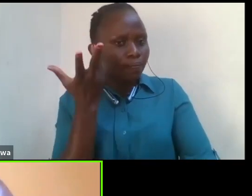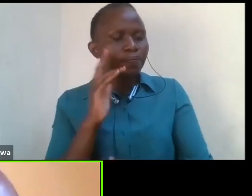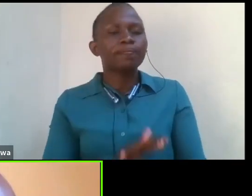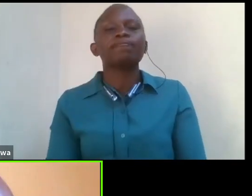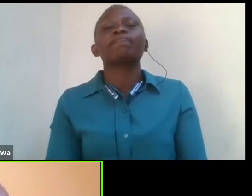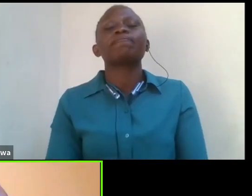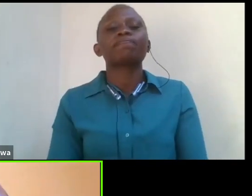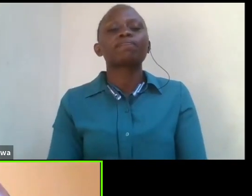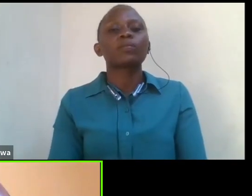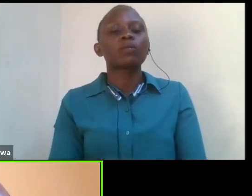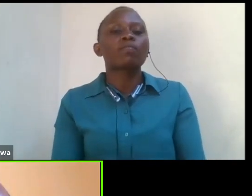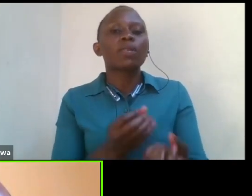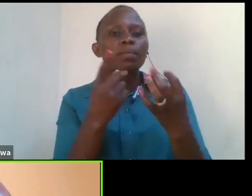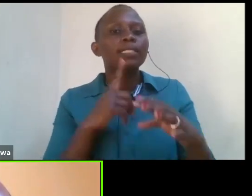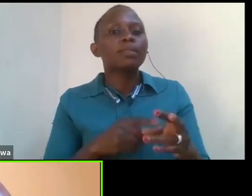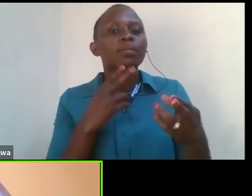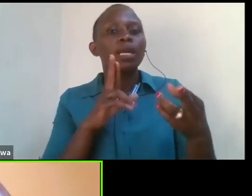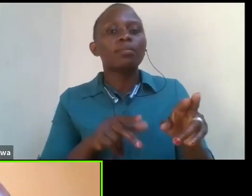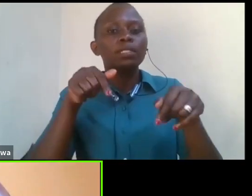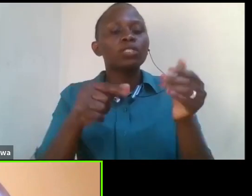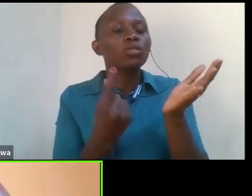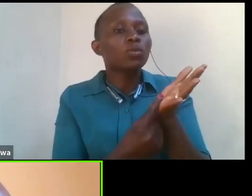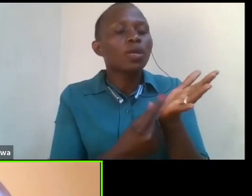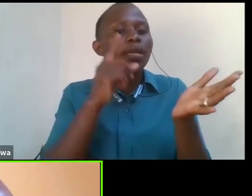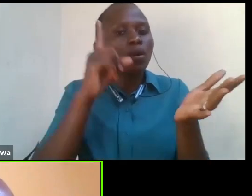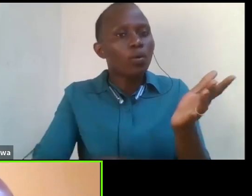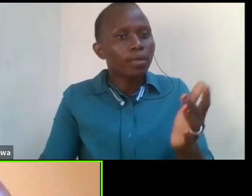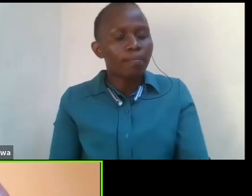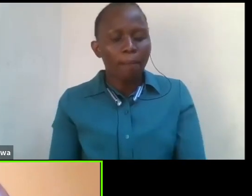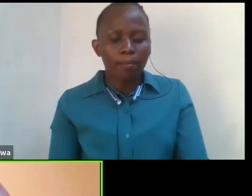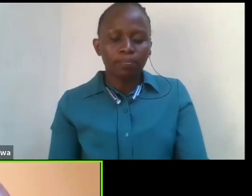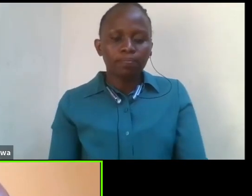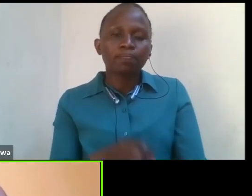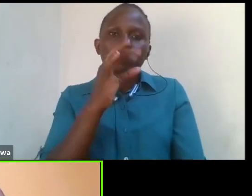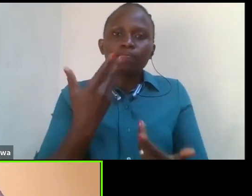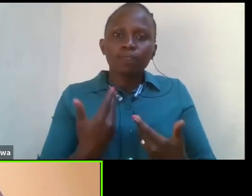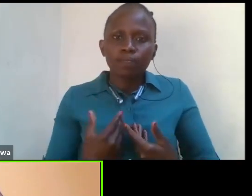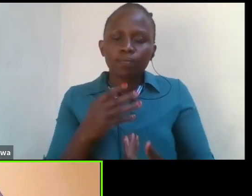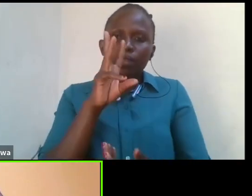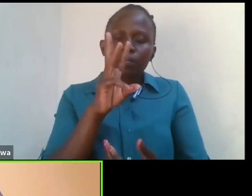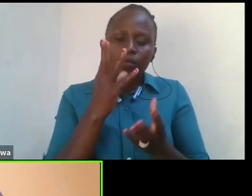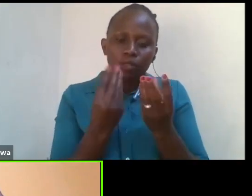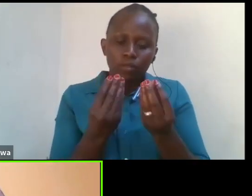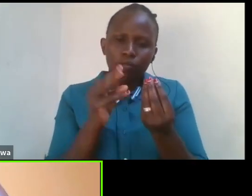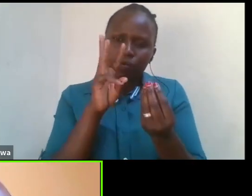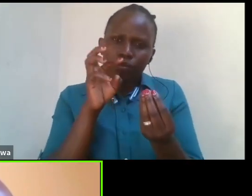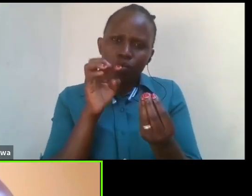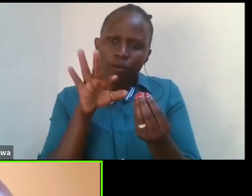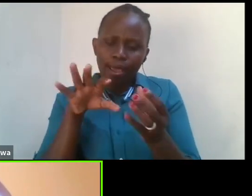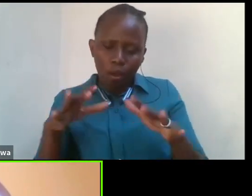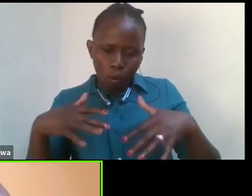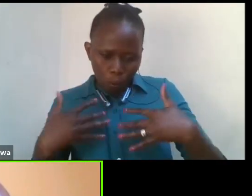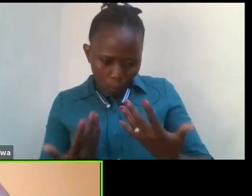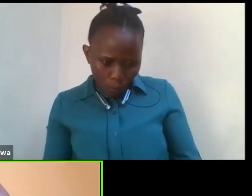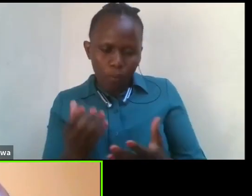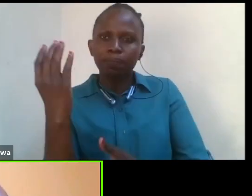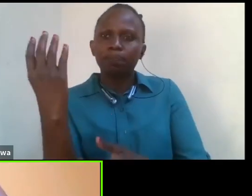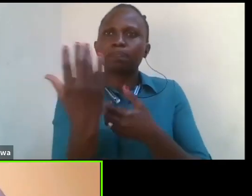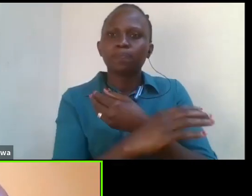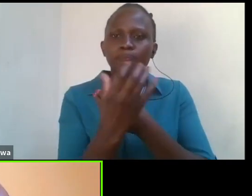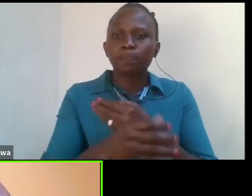what normally happens in Uganda today is that when you've got a software or a computer program, the only option you